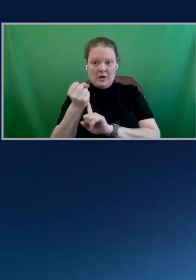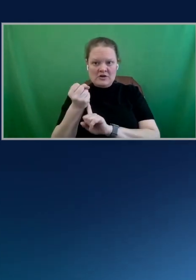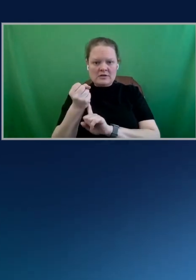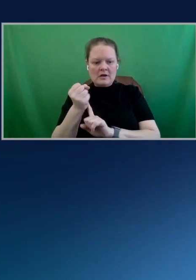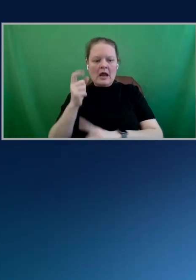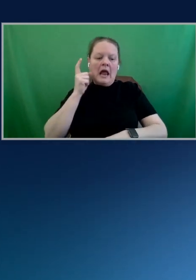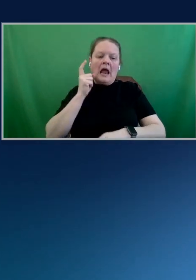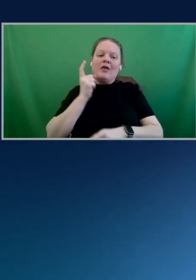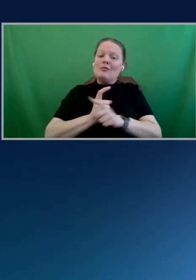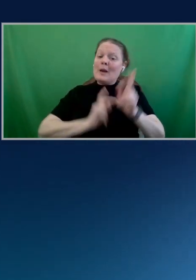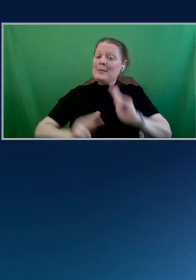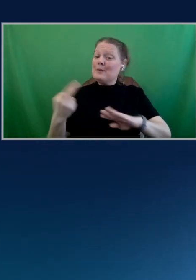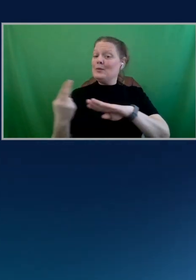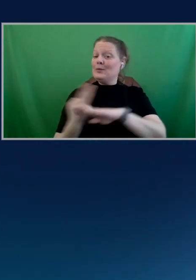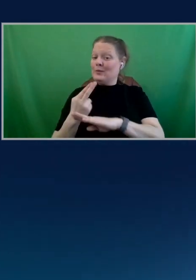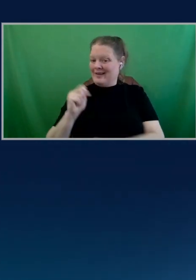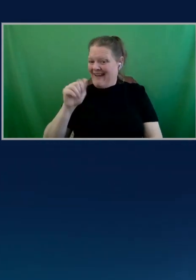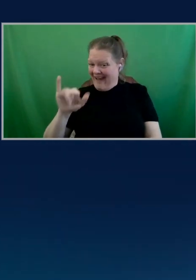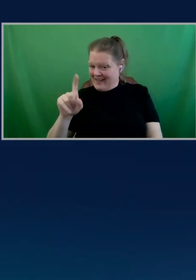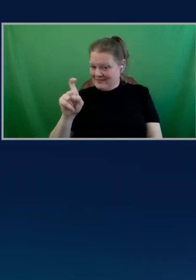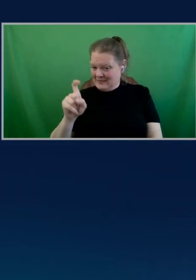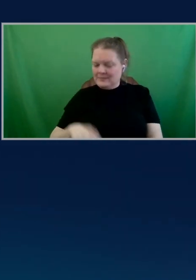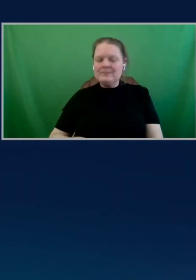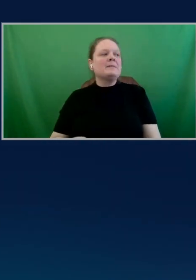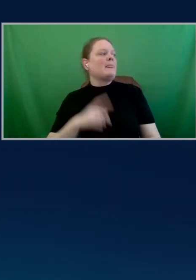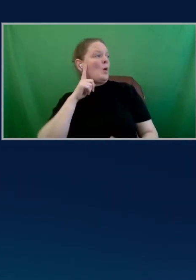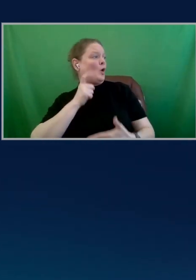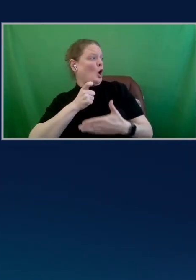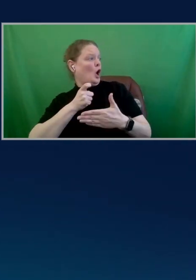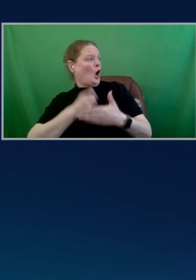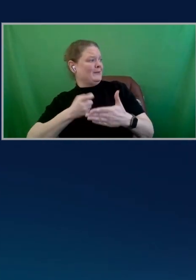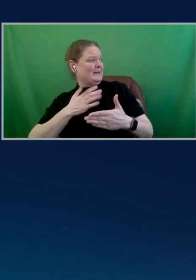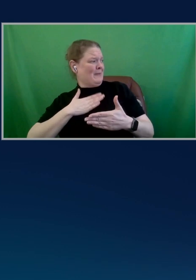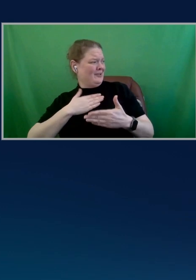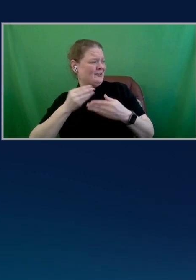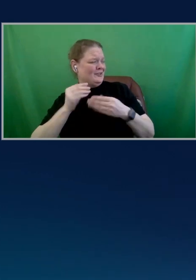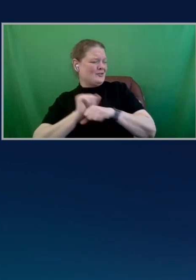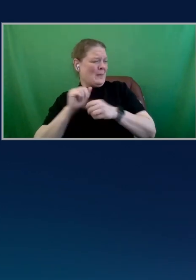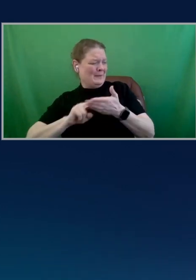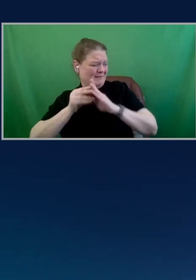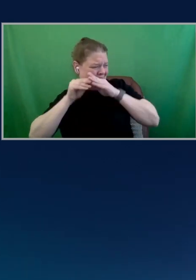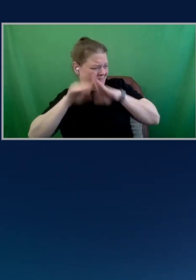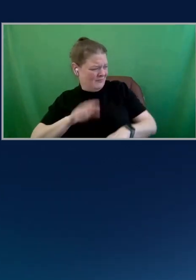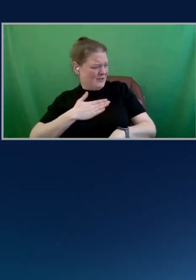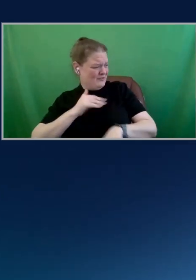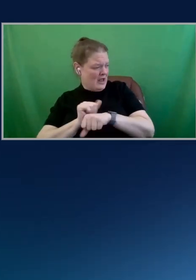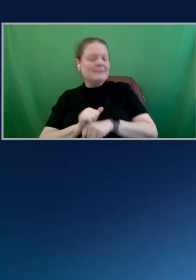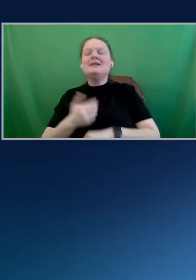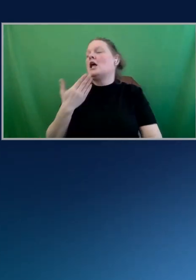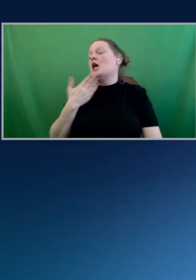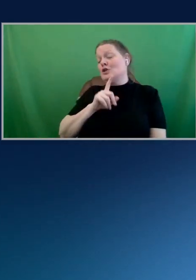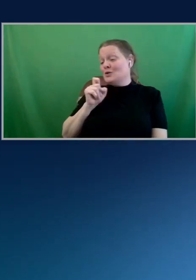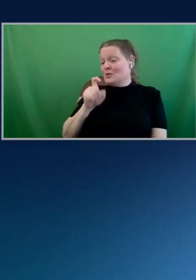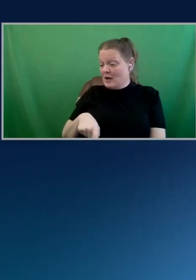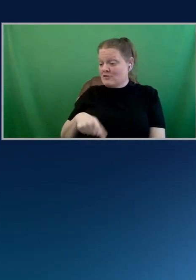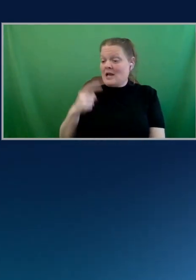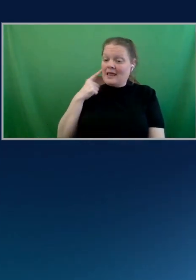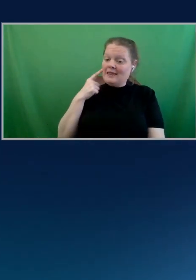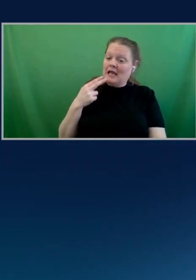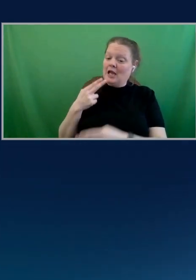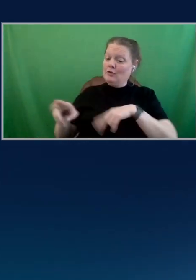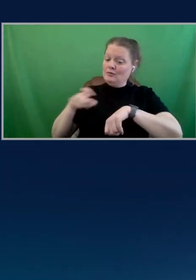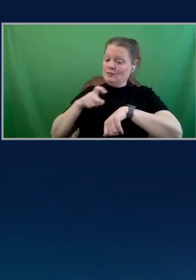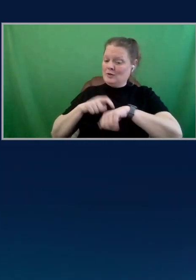it? Is it going to cost me my job? It's a good question. I think in the short term,